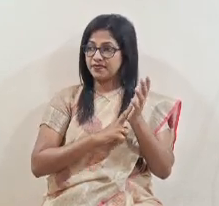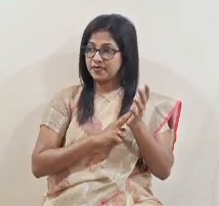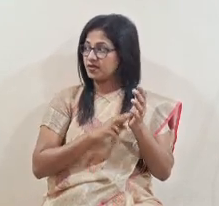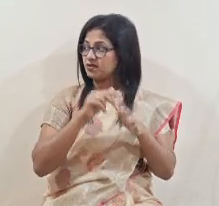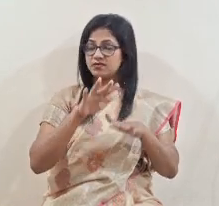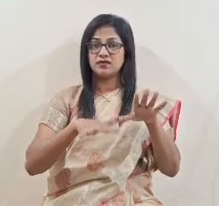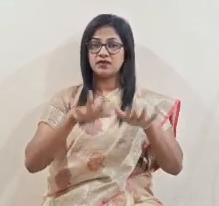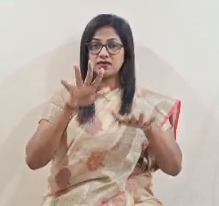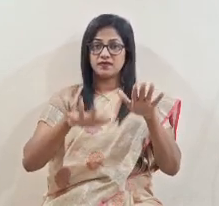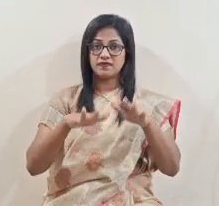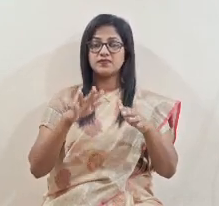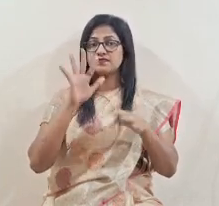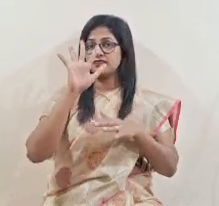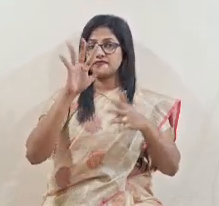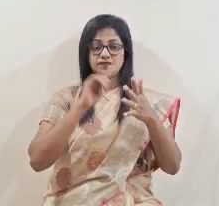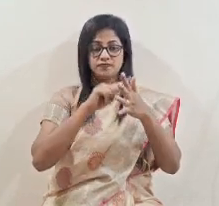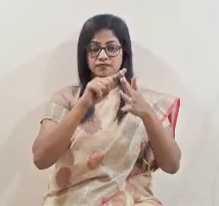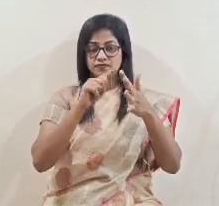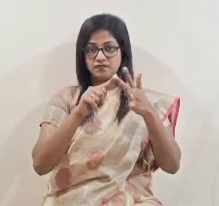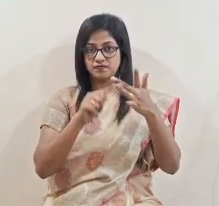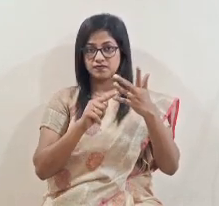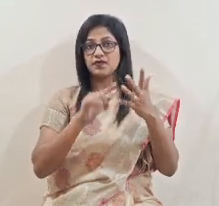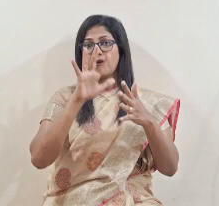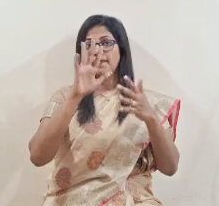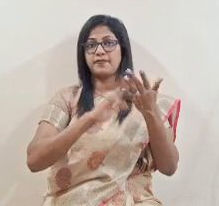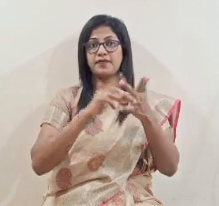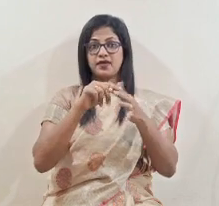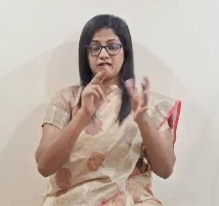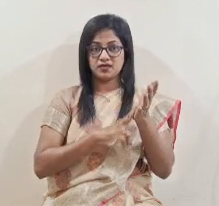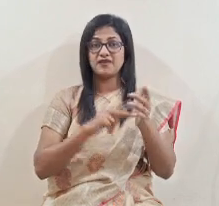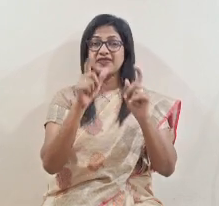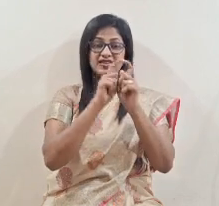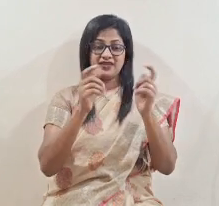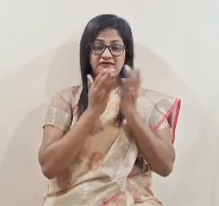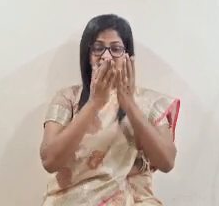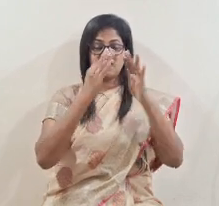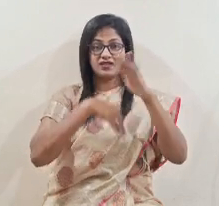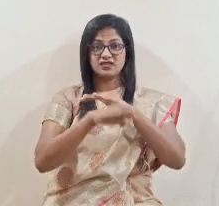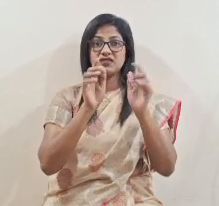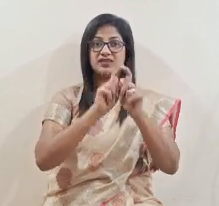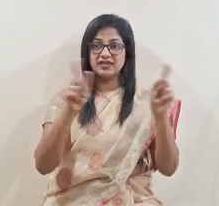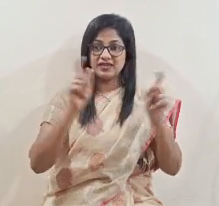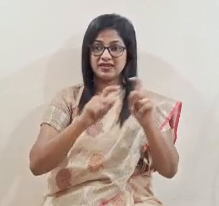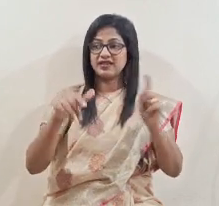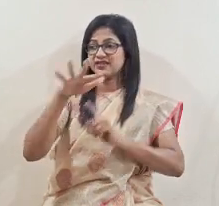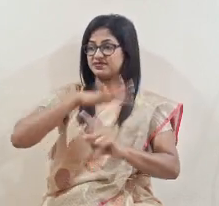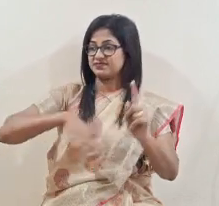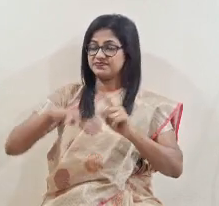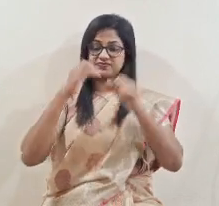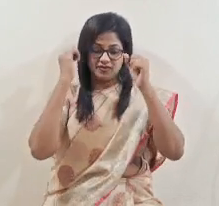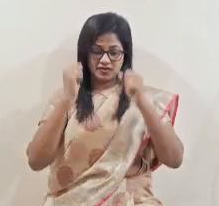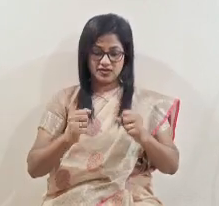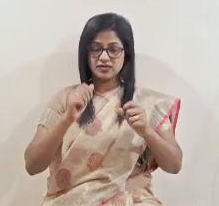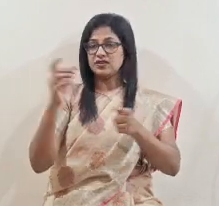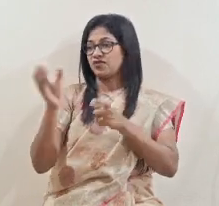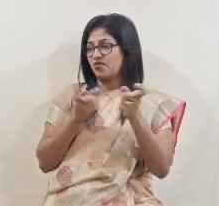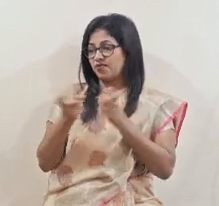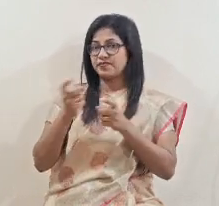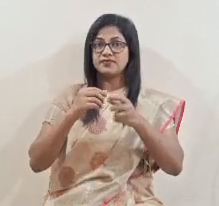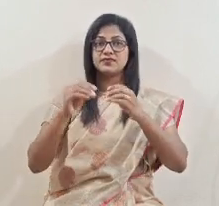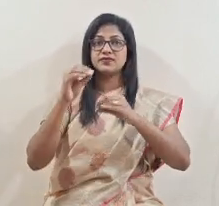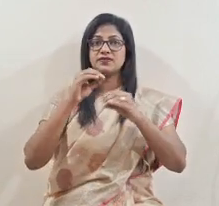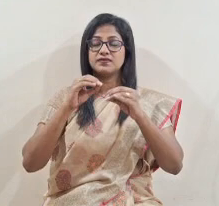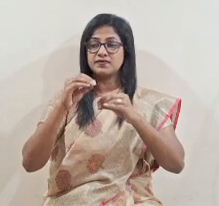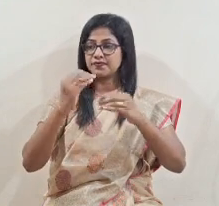these 5 parameters is been calculated. Cleanliness in ferry, cleanliness around the pier, sitting comfort, operators behavior,